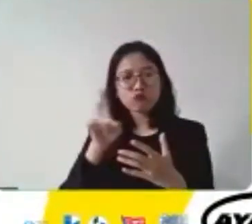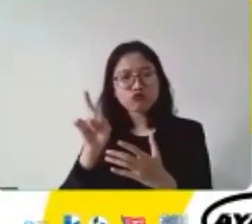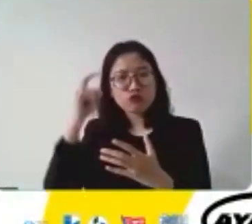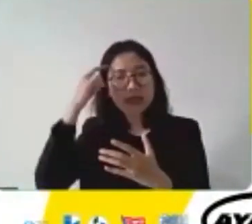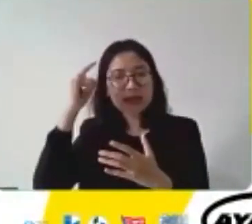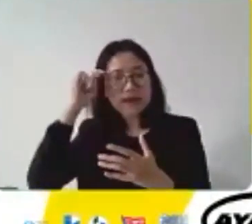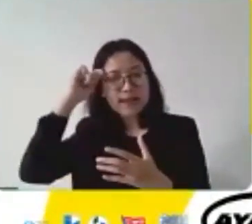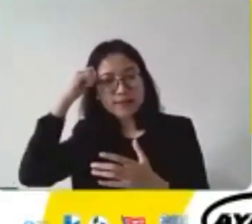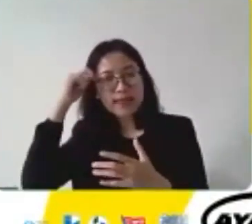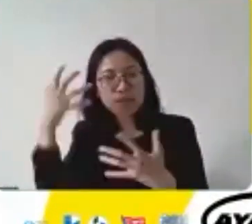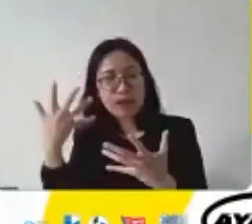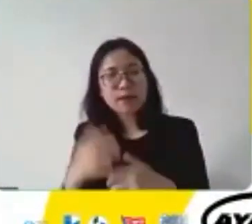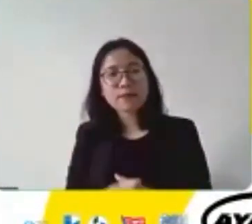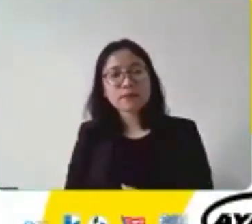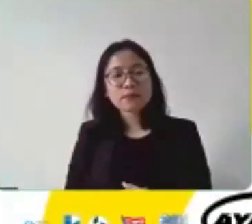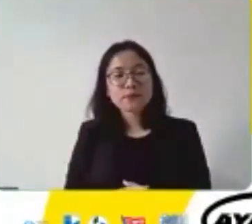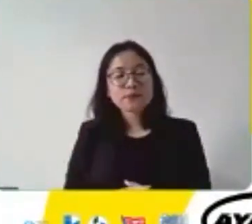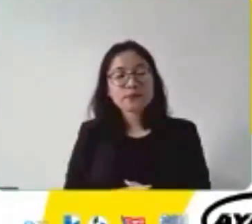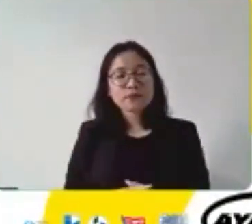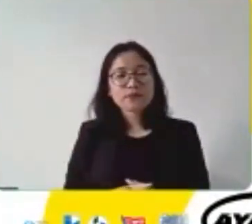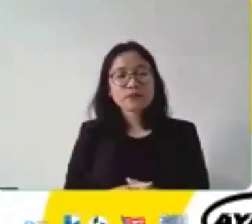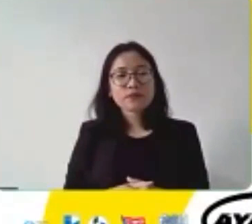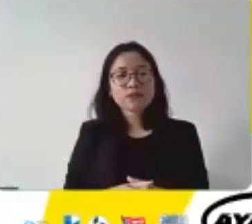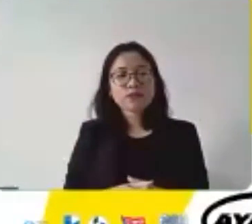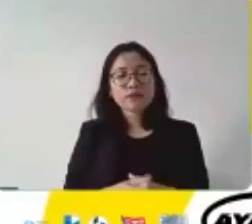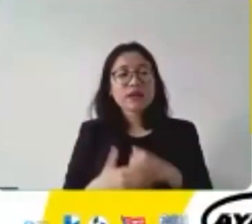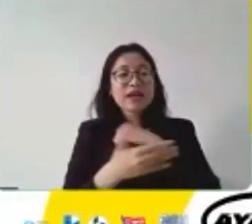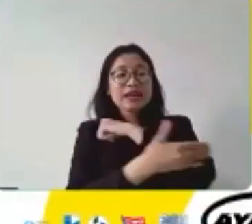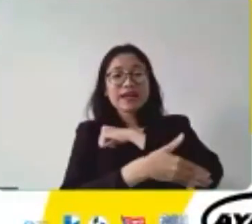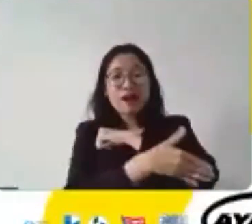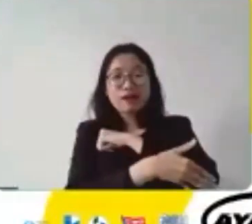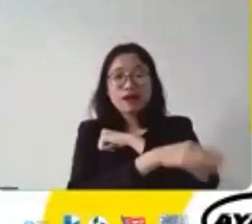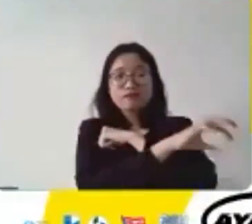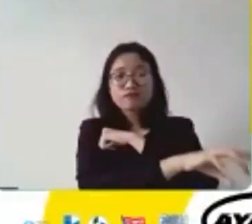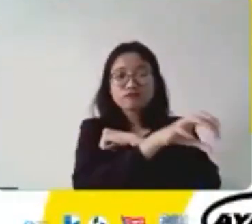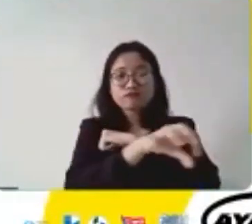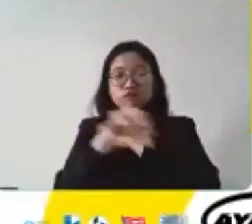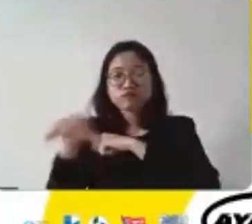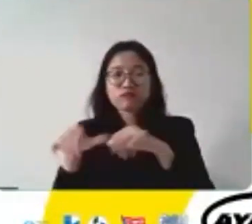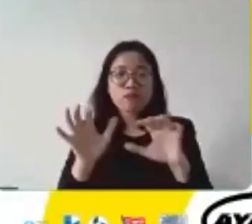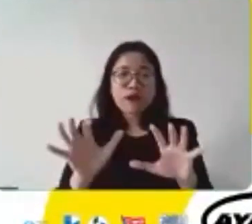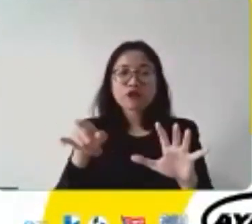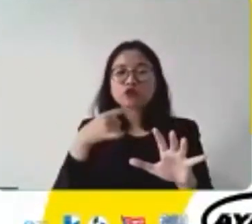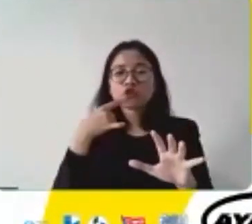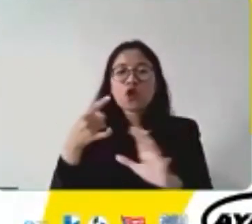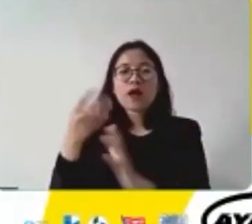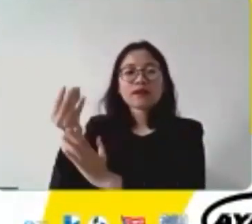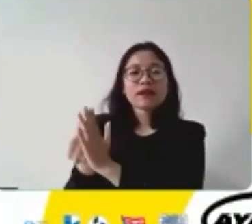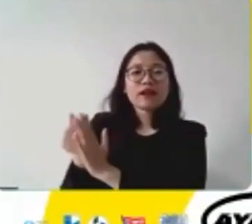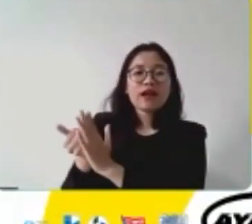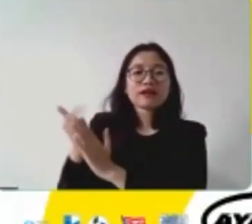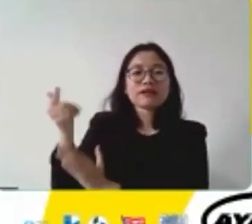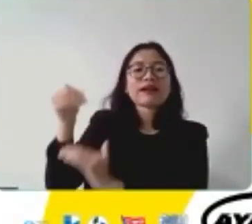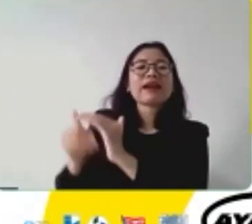countries, like the stroke burden in low-income countries is great. And these